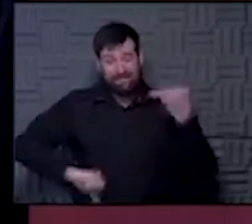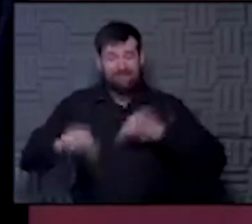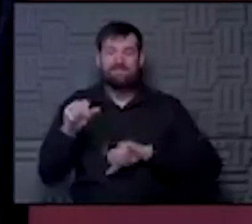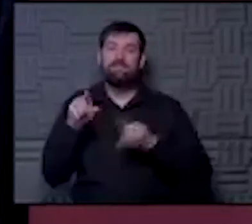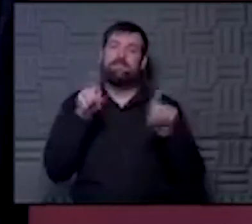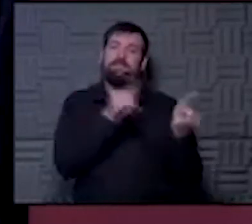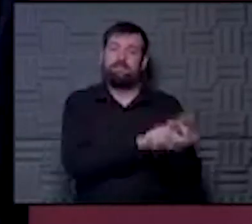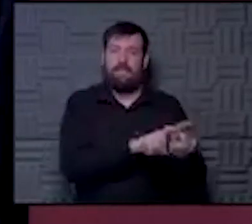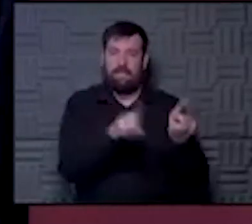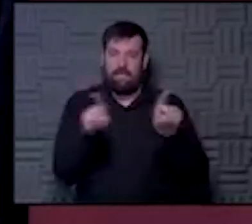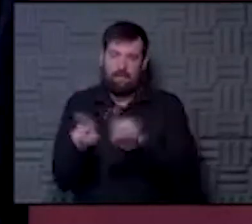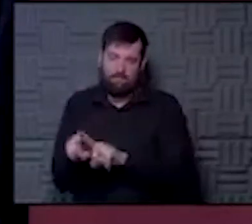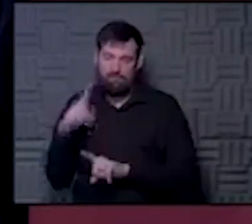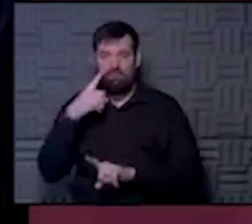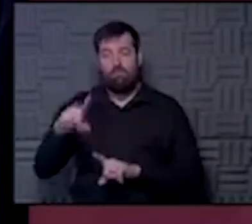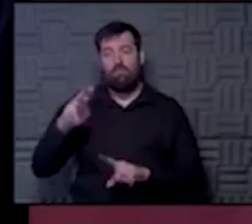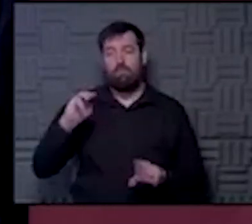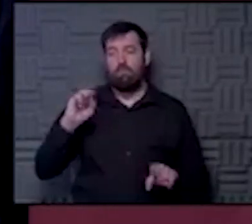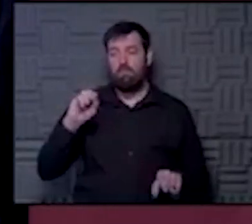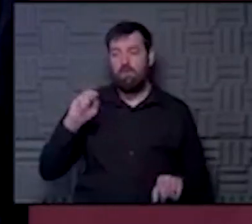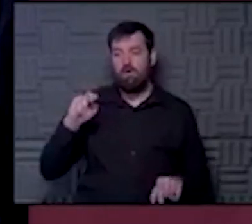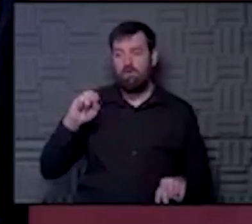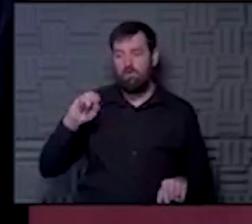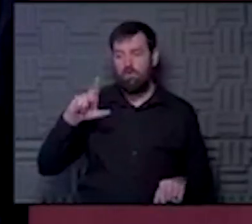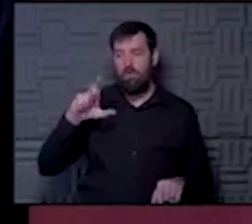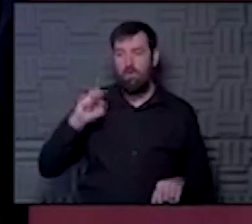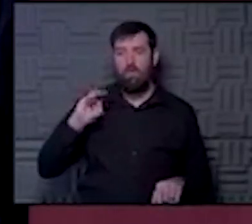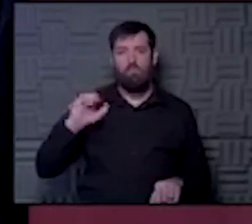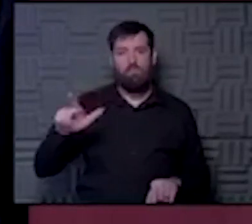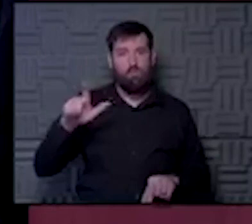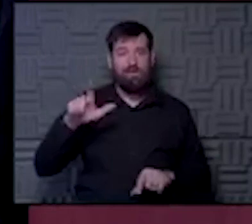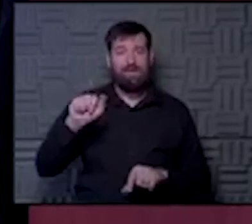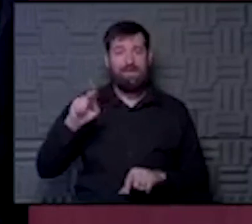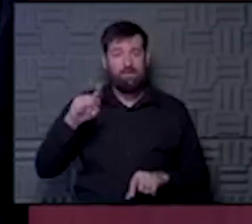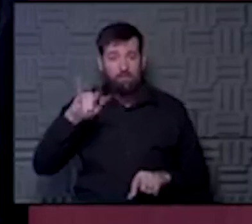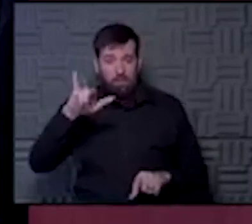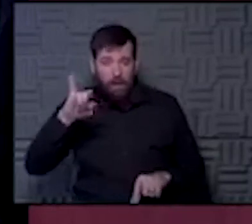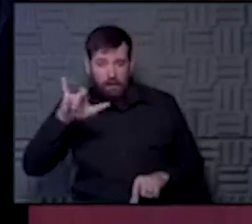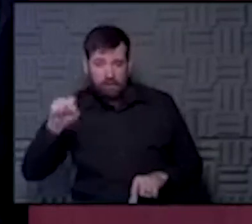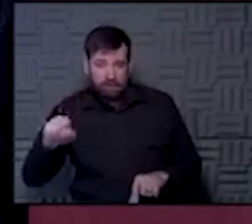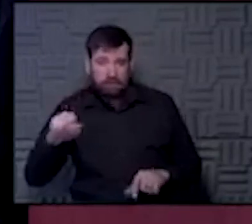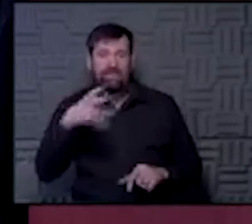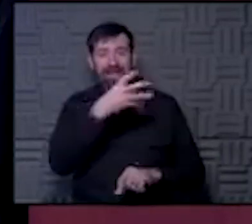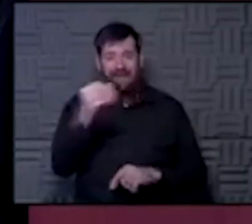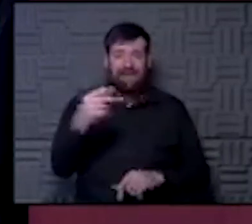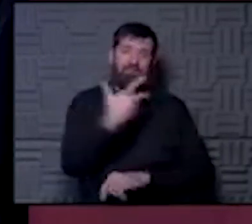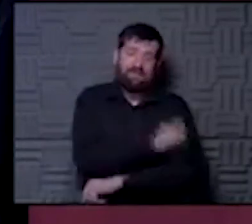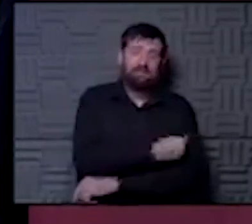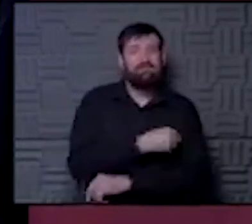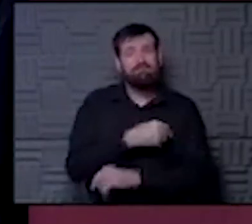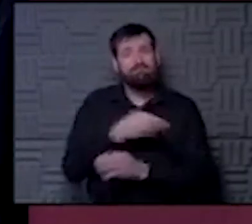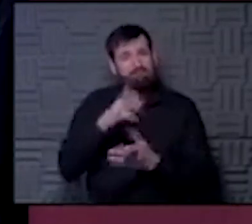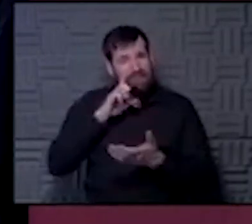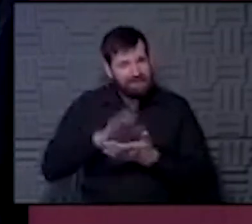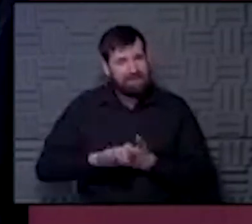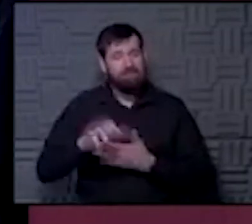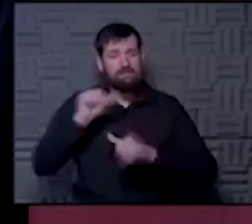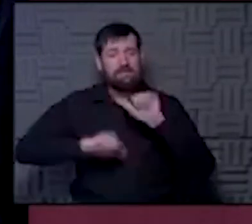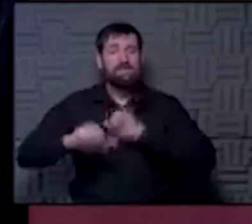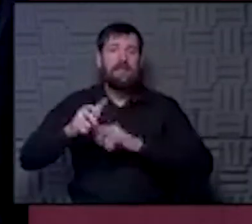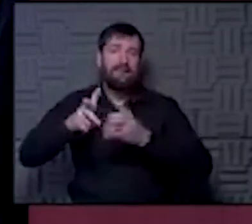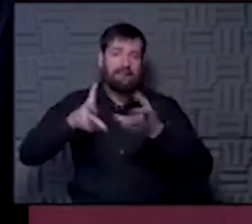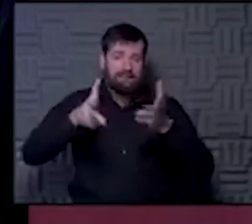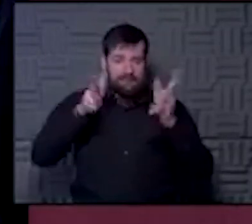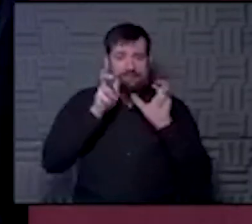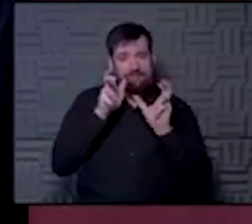that's helping give monoclonal antibodies and getting to vaccination. Believe the science. Listen to the science, because